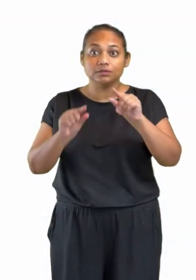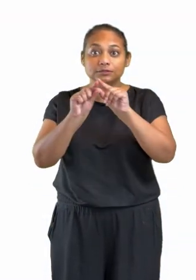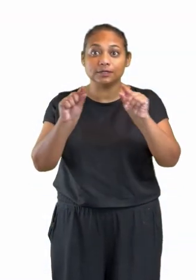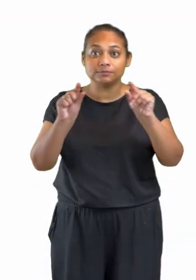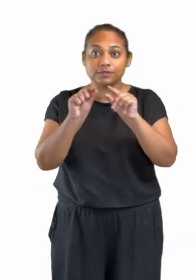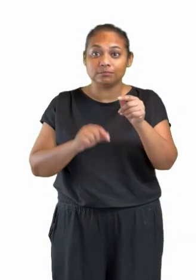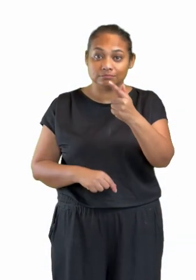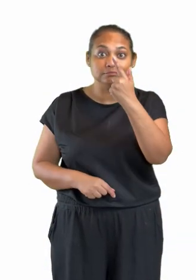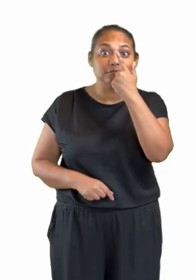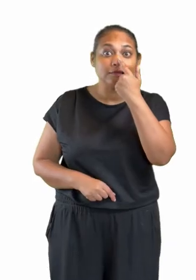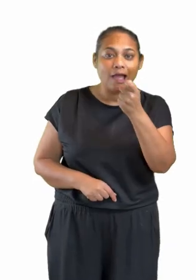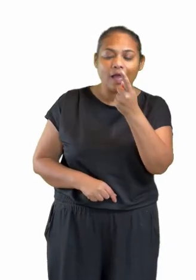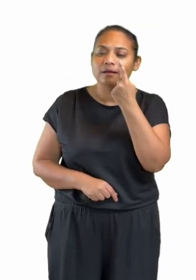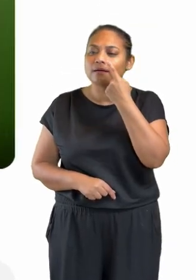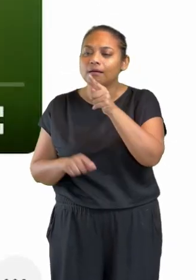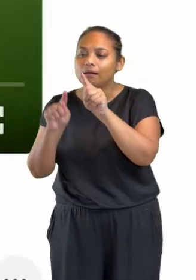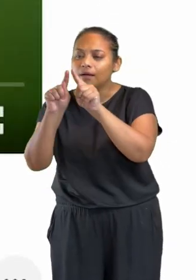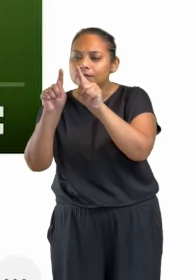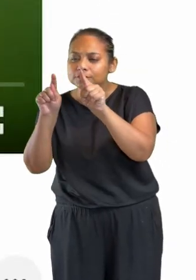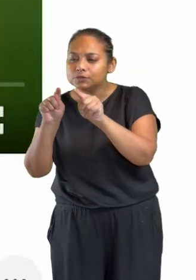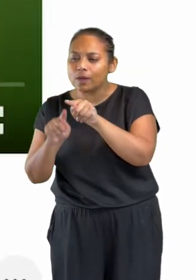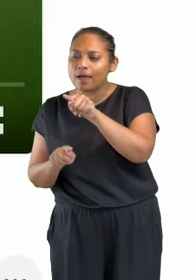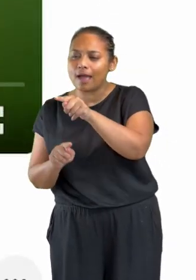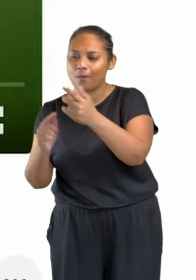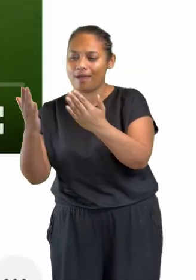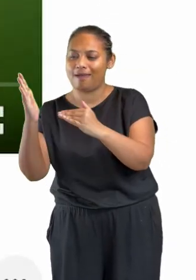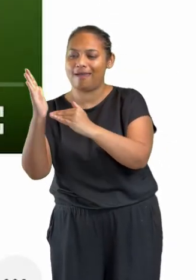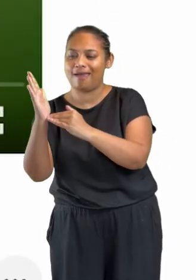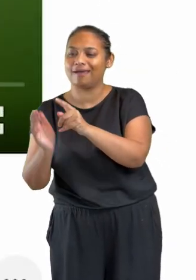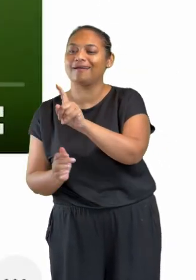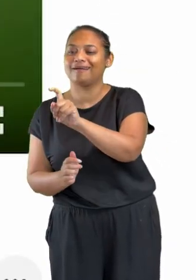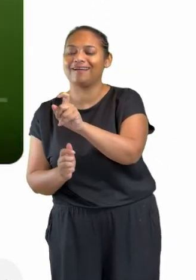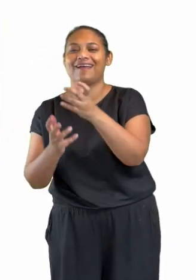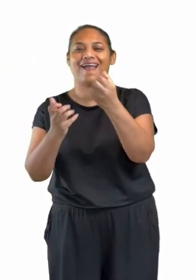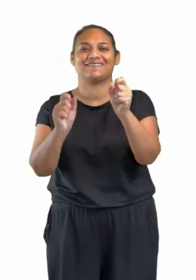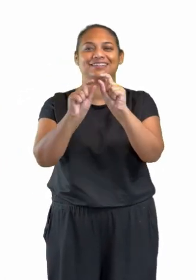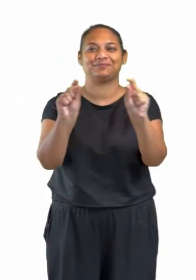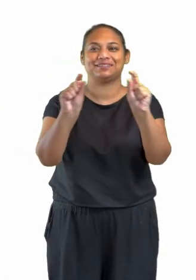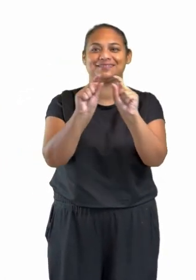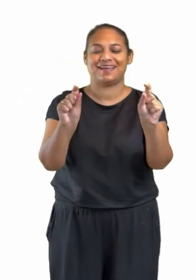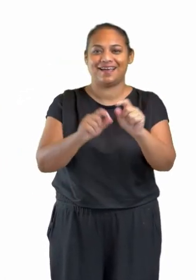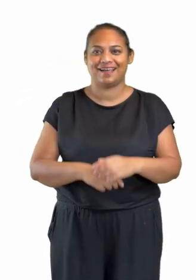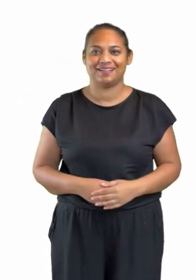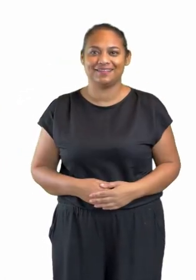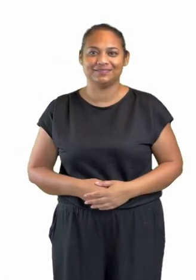You can turn subtitles on by clicking this symbol in the bottom right corner.